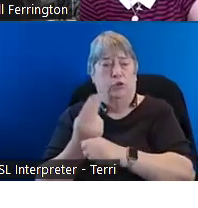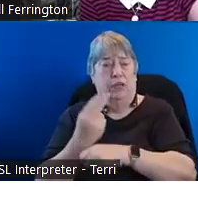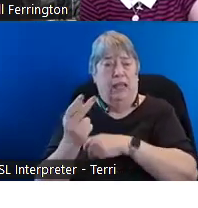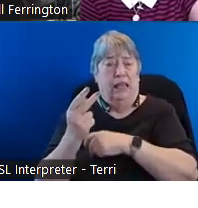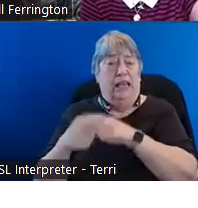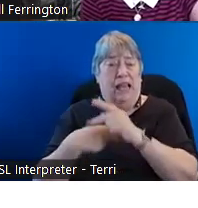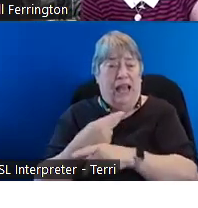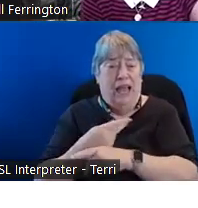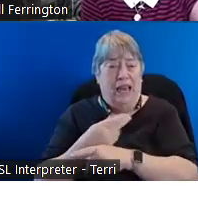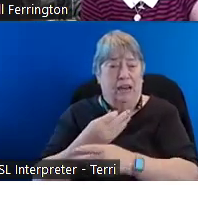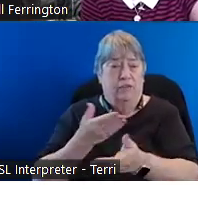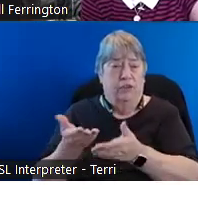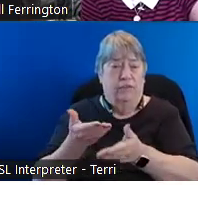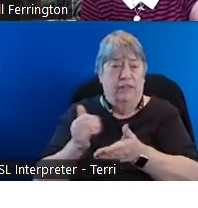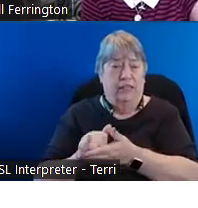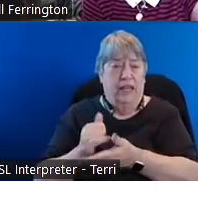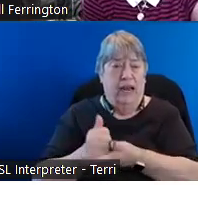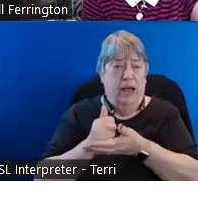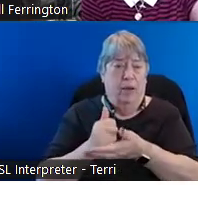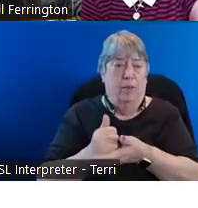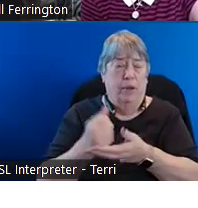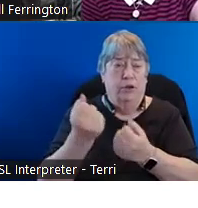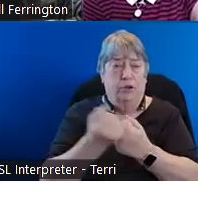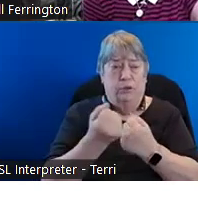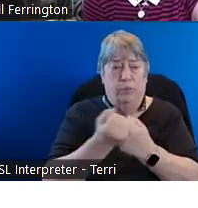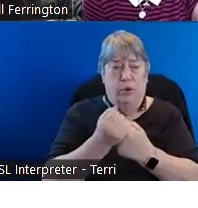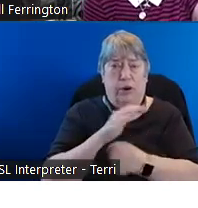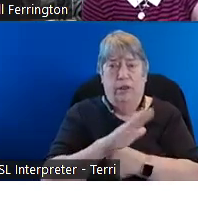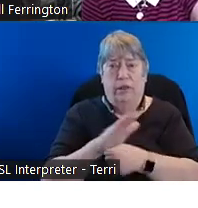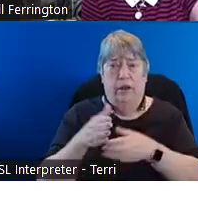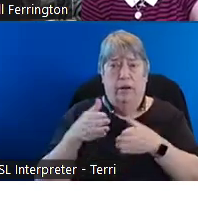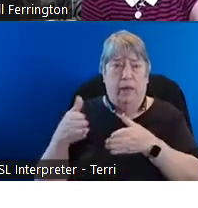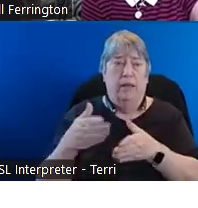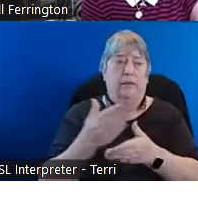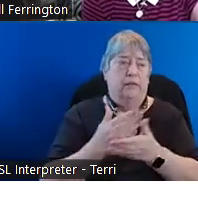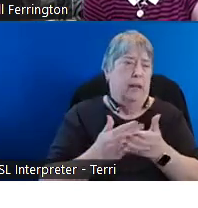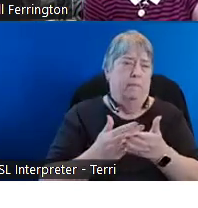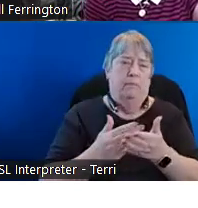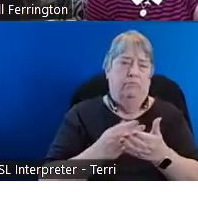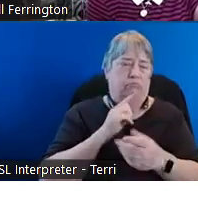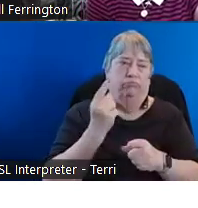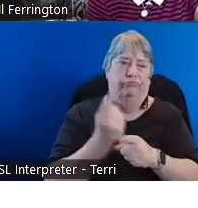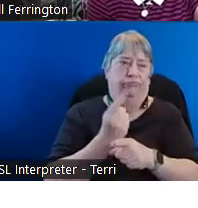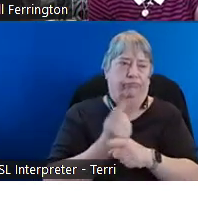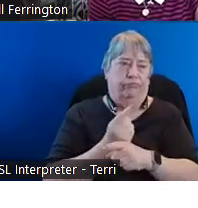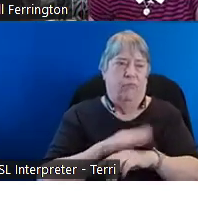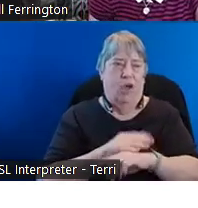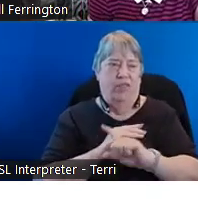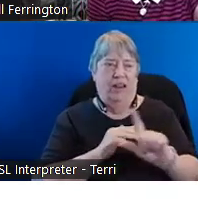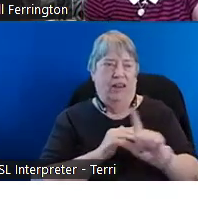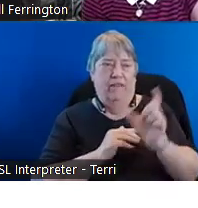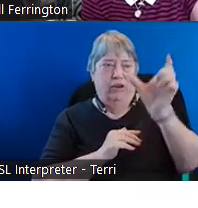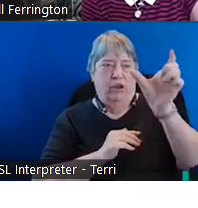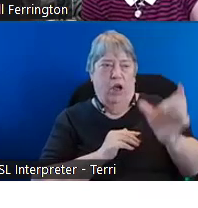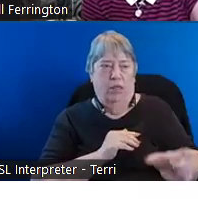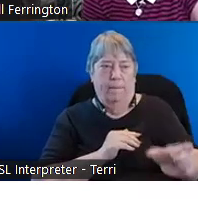help to support a person's employment pathway. Some of them are very traditional, what we would think about, and those are in the left column. The